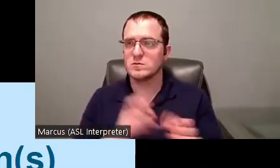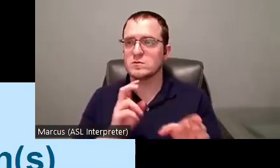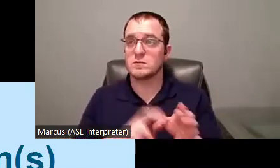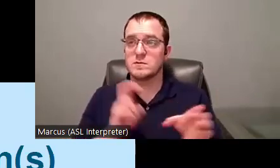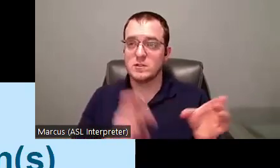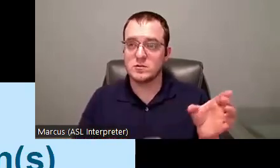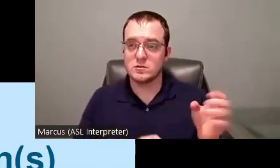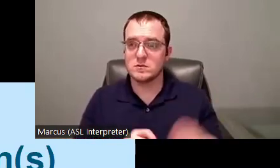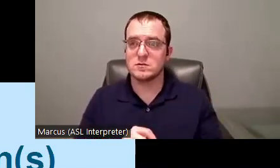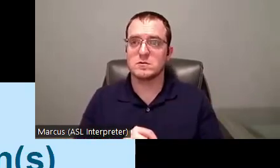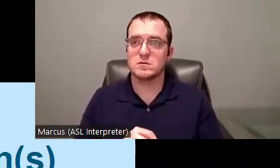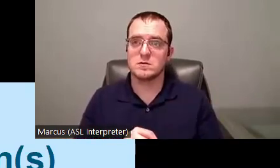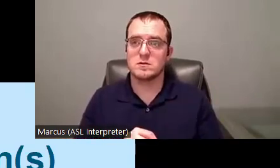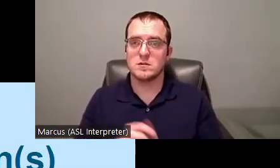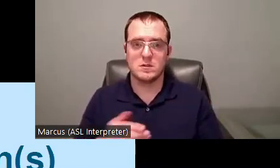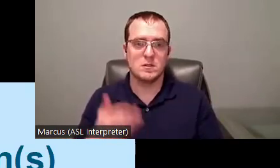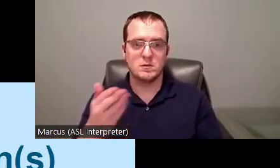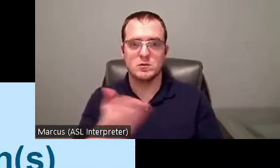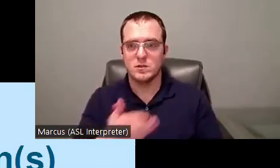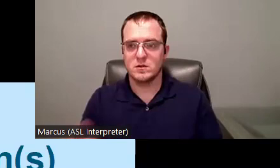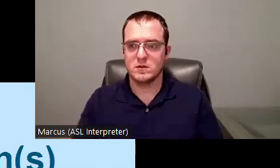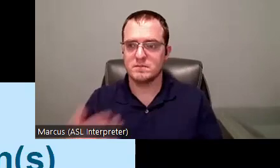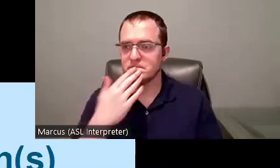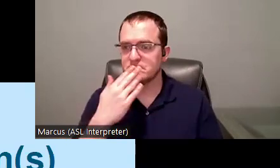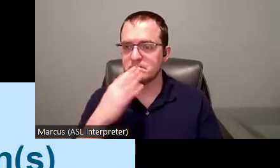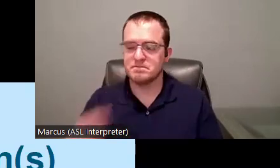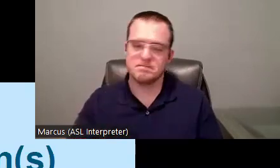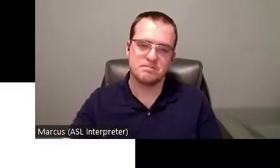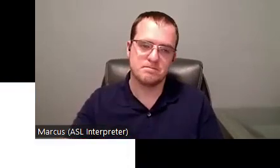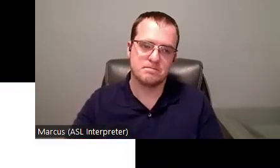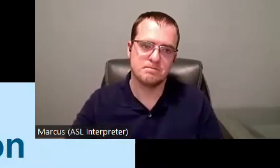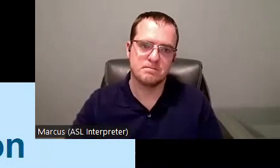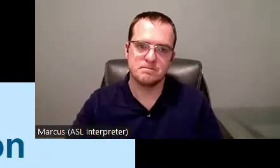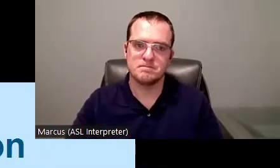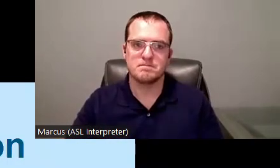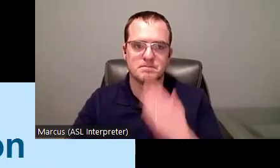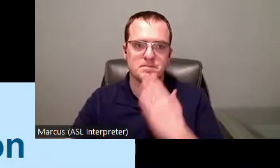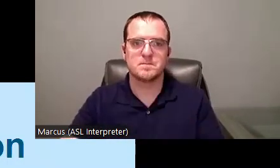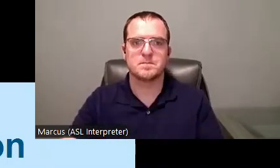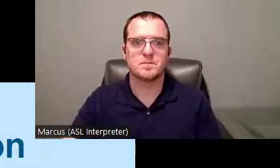abstentions? The motion carries. Thank you all. Thank you.